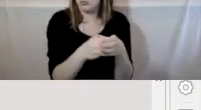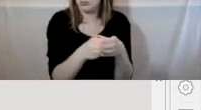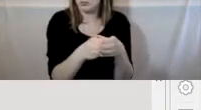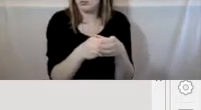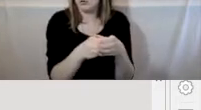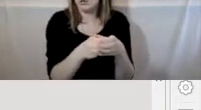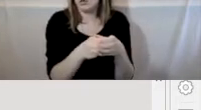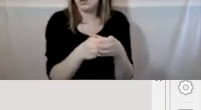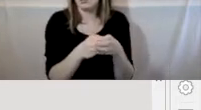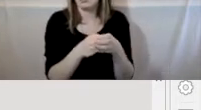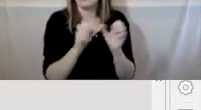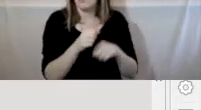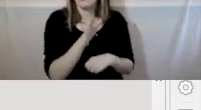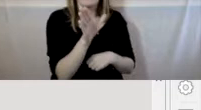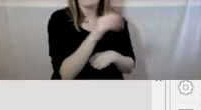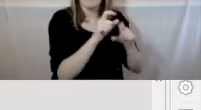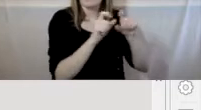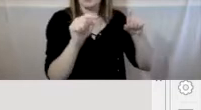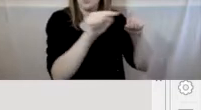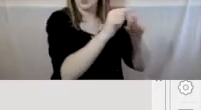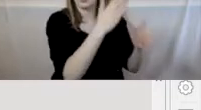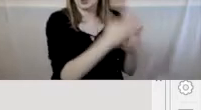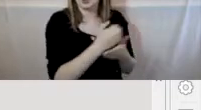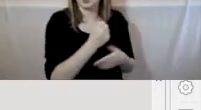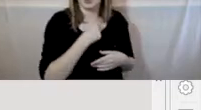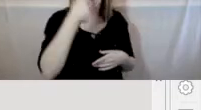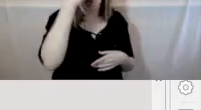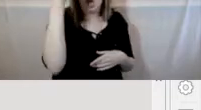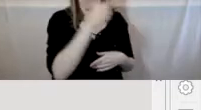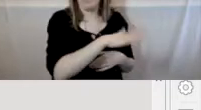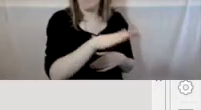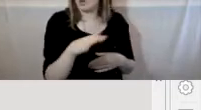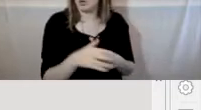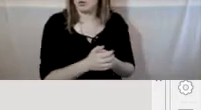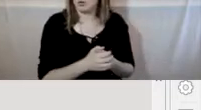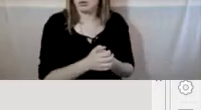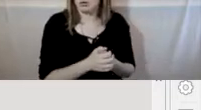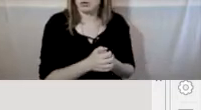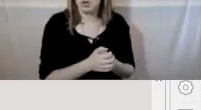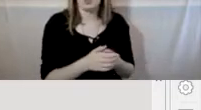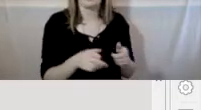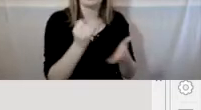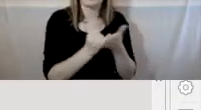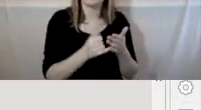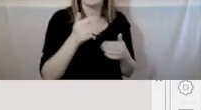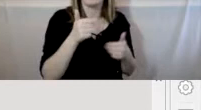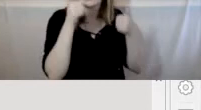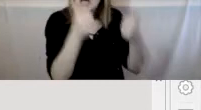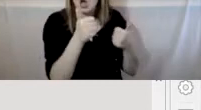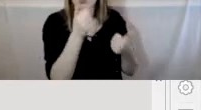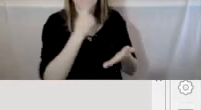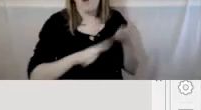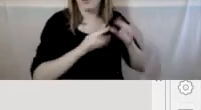not all schools have very strong, how to say, very good specialists, and maybe